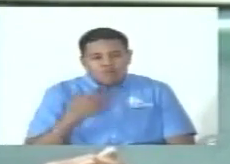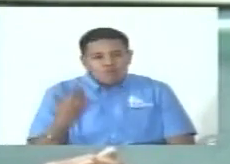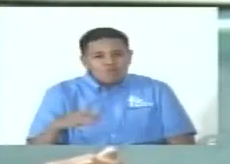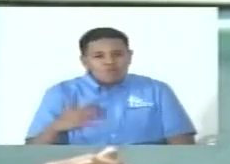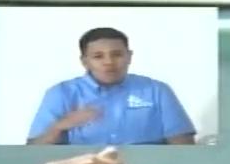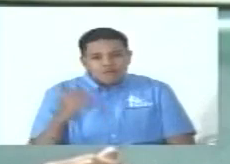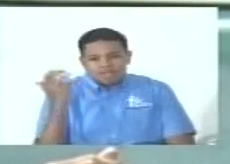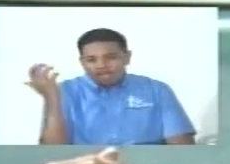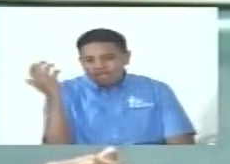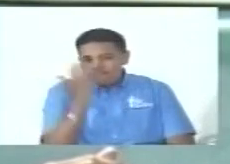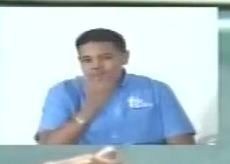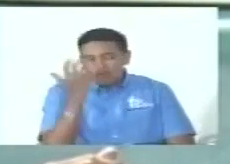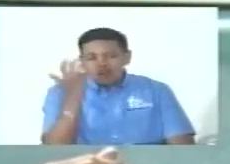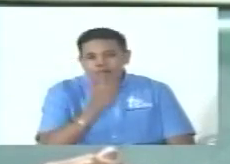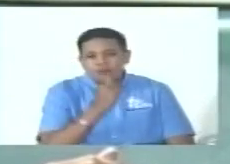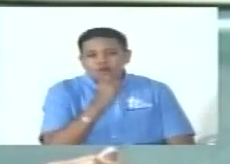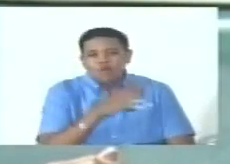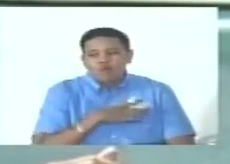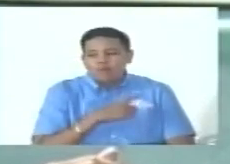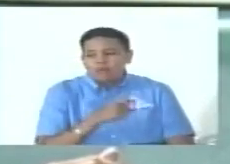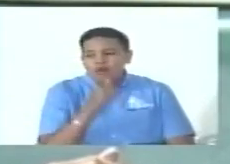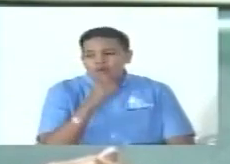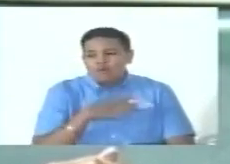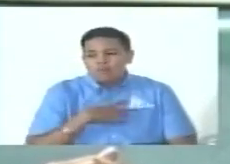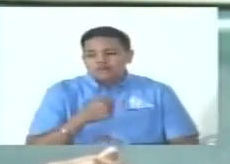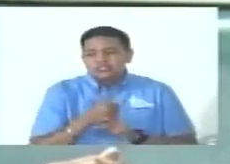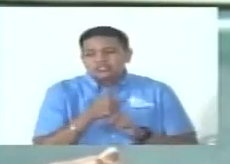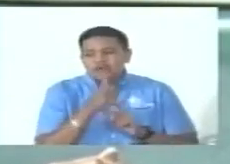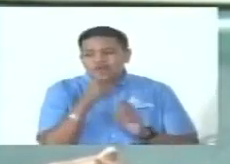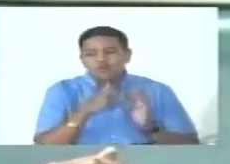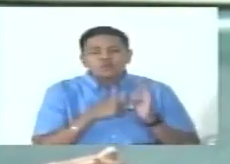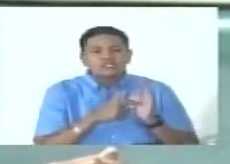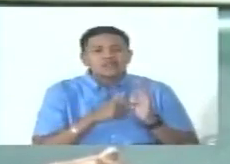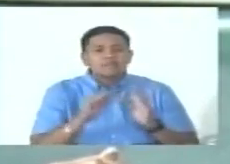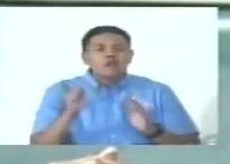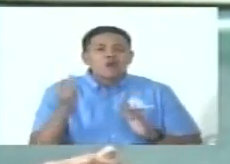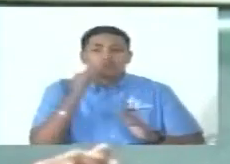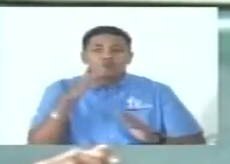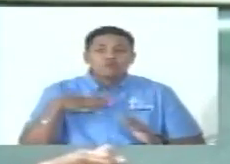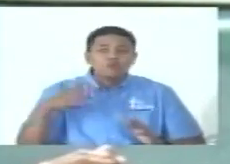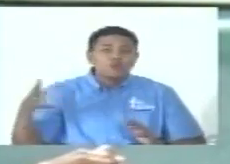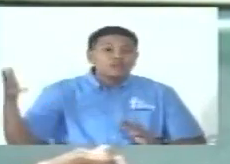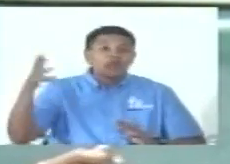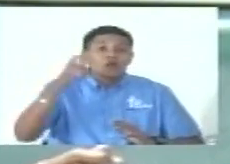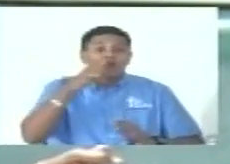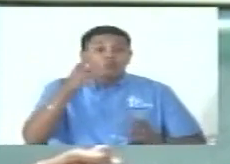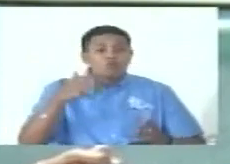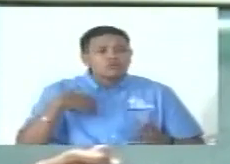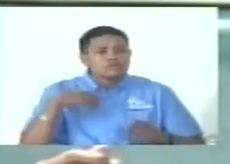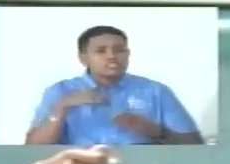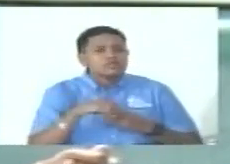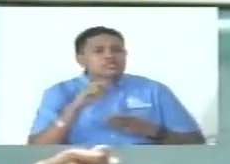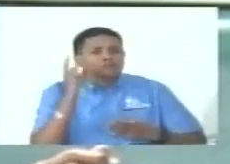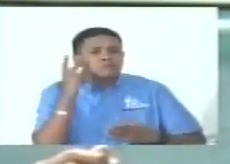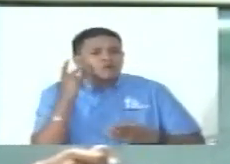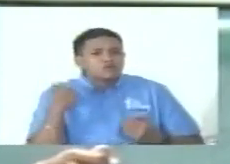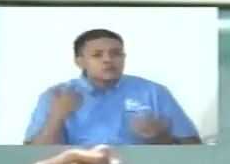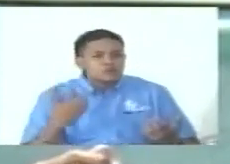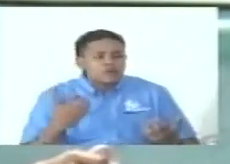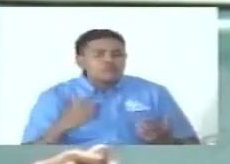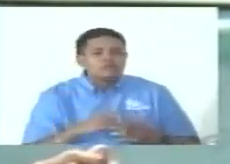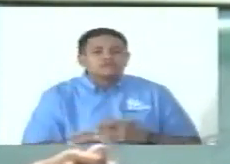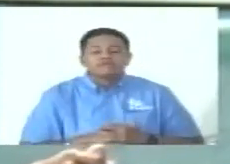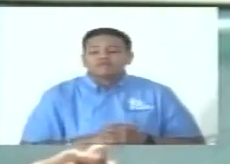phenomenal woman. What a woman who is an example to other women out there who may want to step into politics.